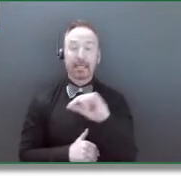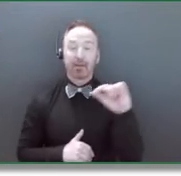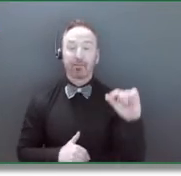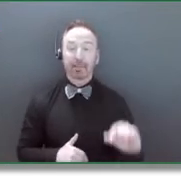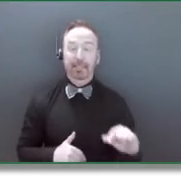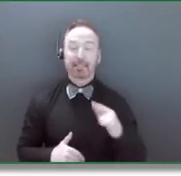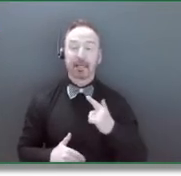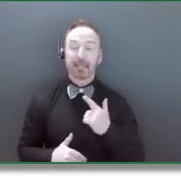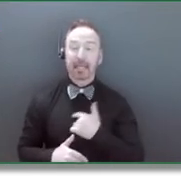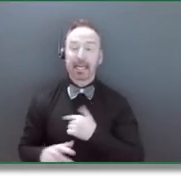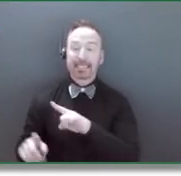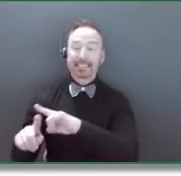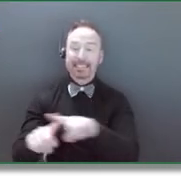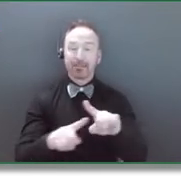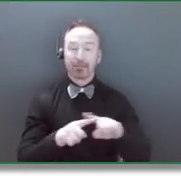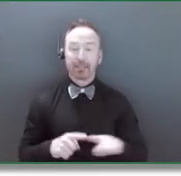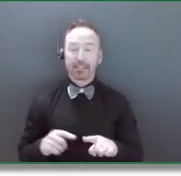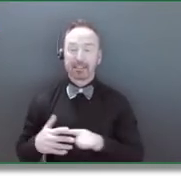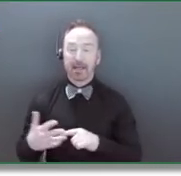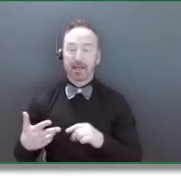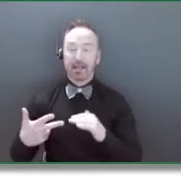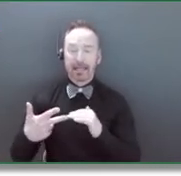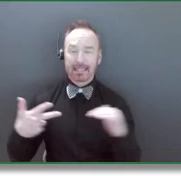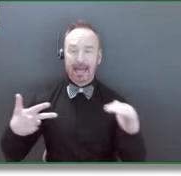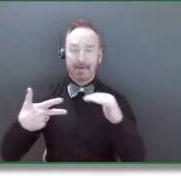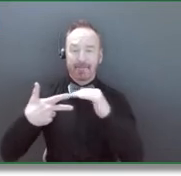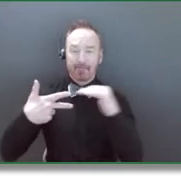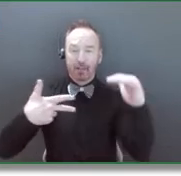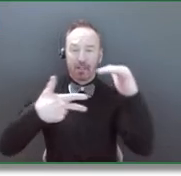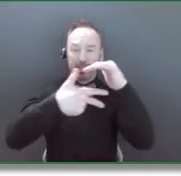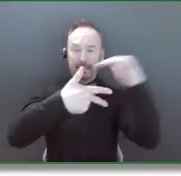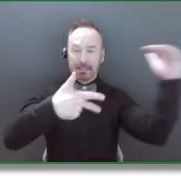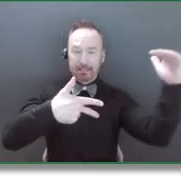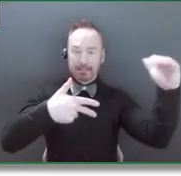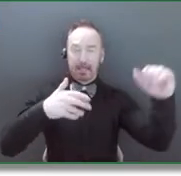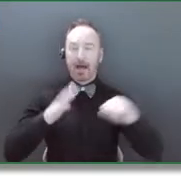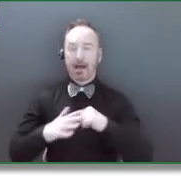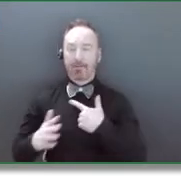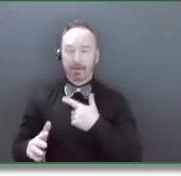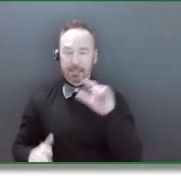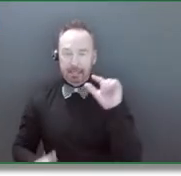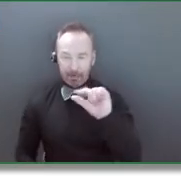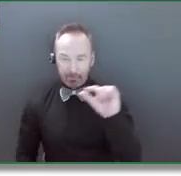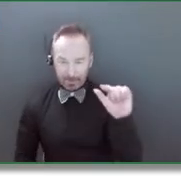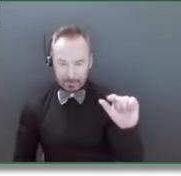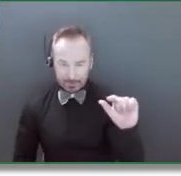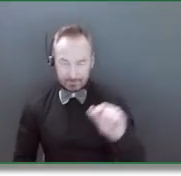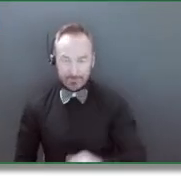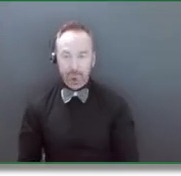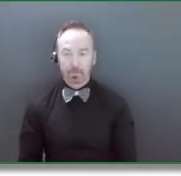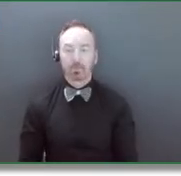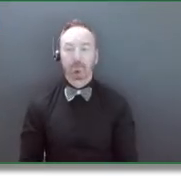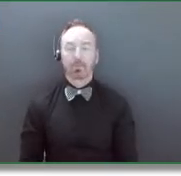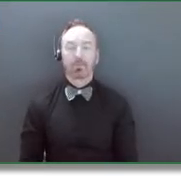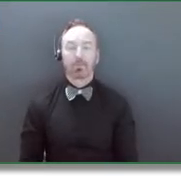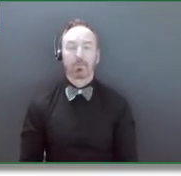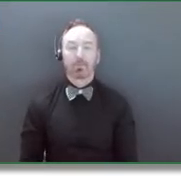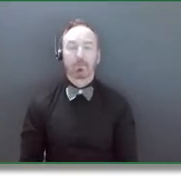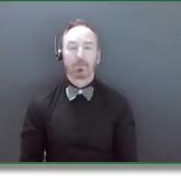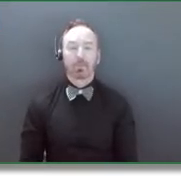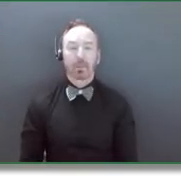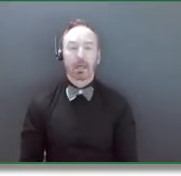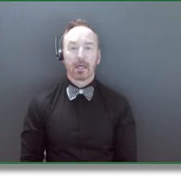and the way that they are implemented. It took it from being left out, omitted, or othered by